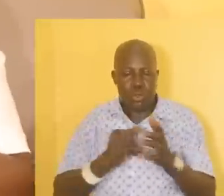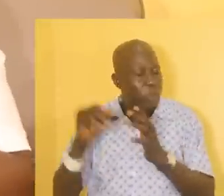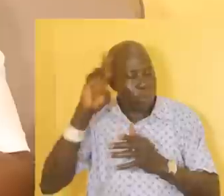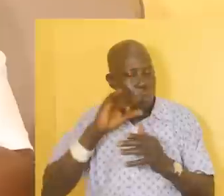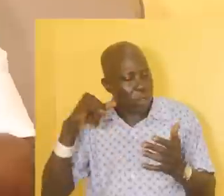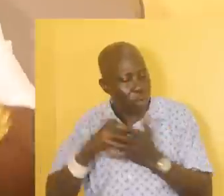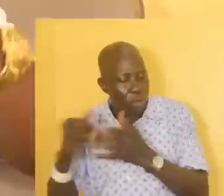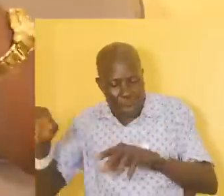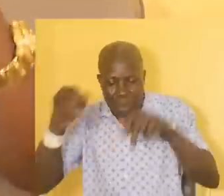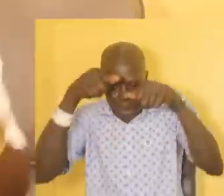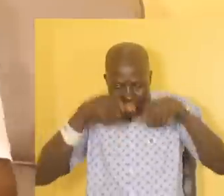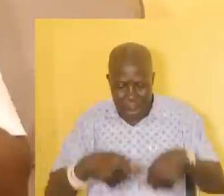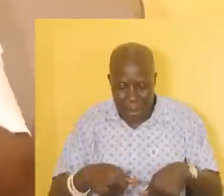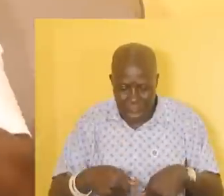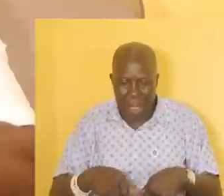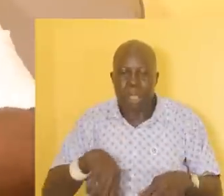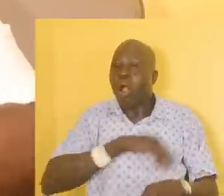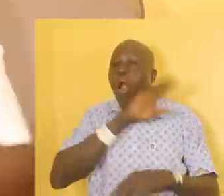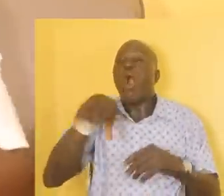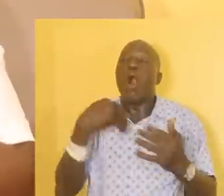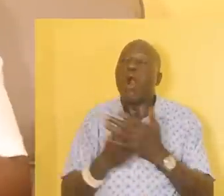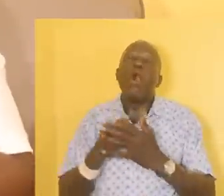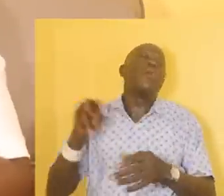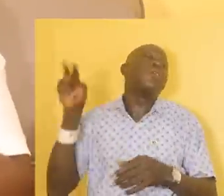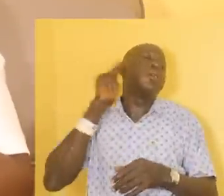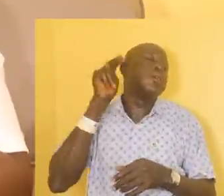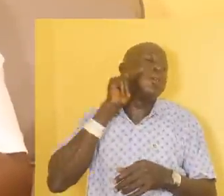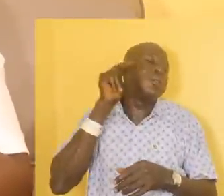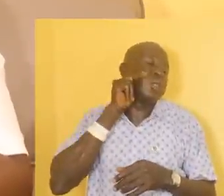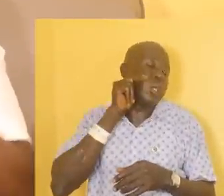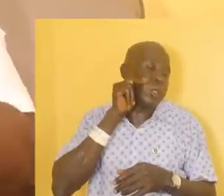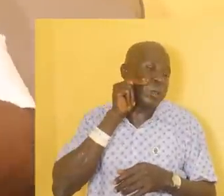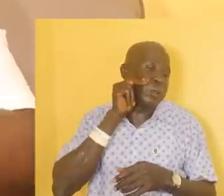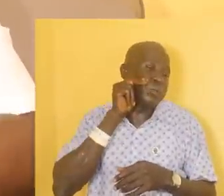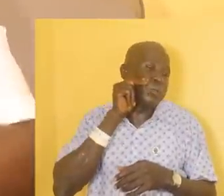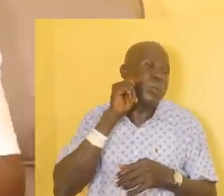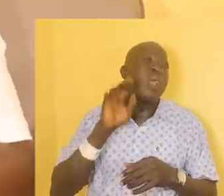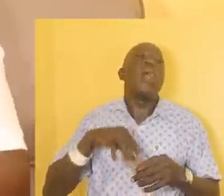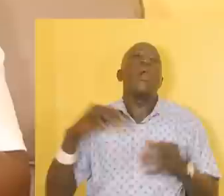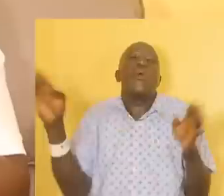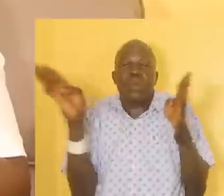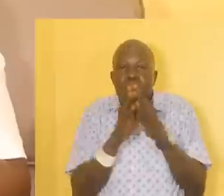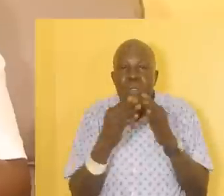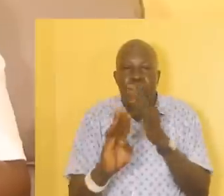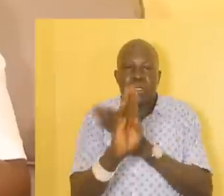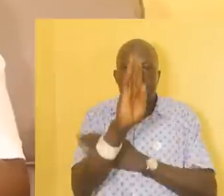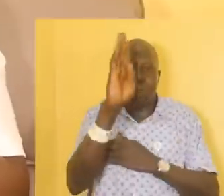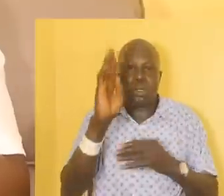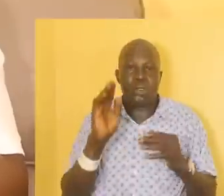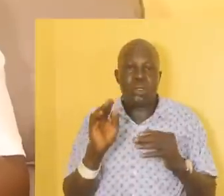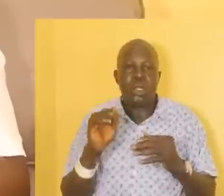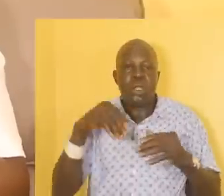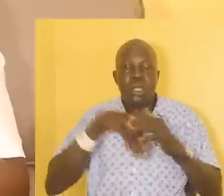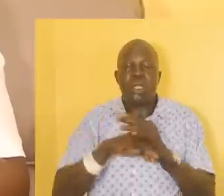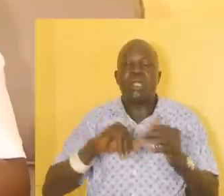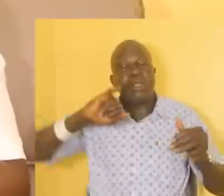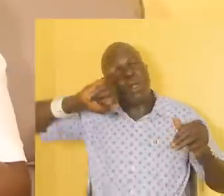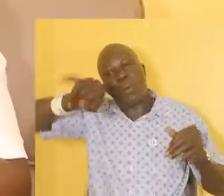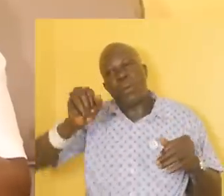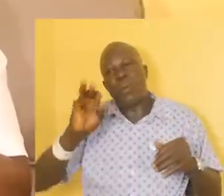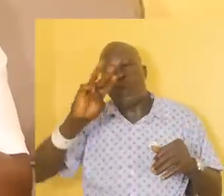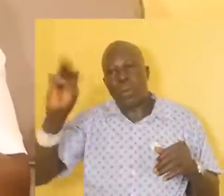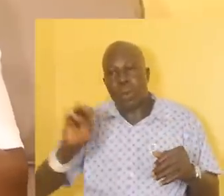will use to calm down. I announce to all Nigerians, have a counter with God